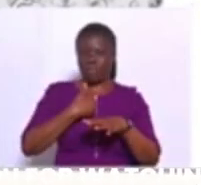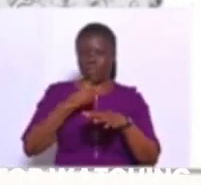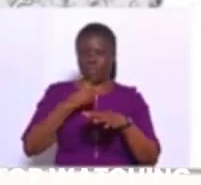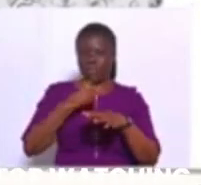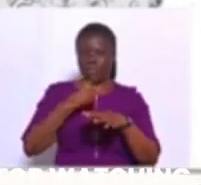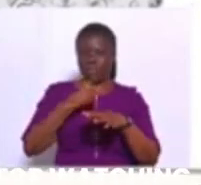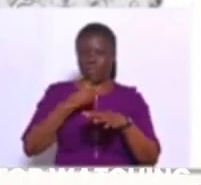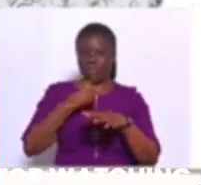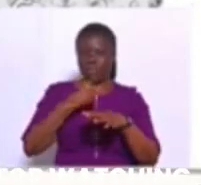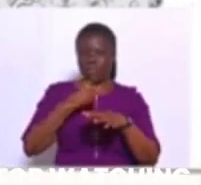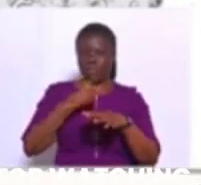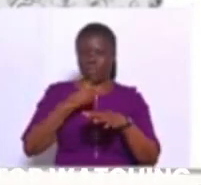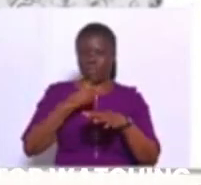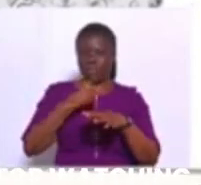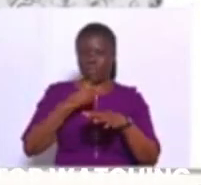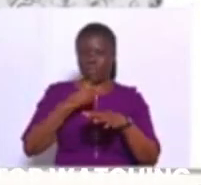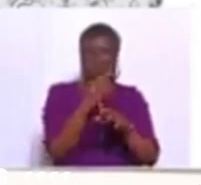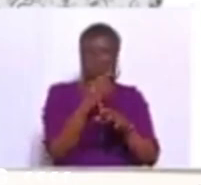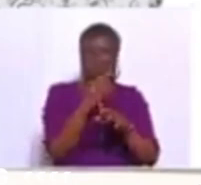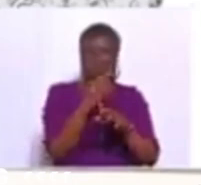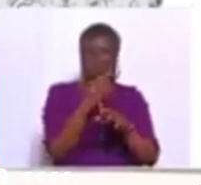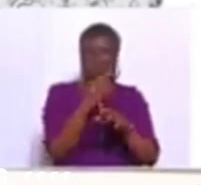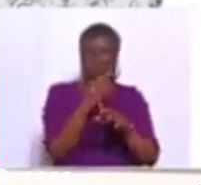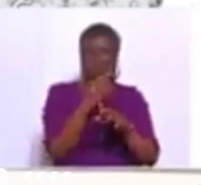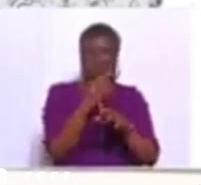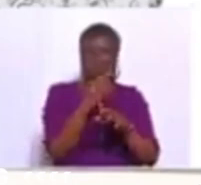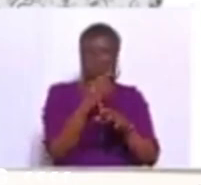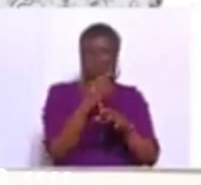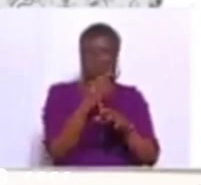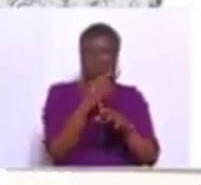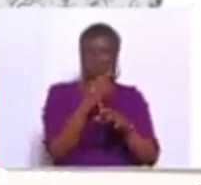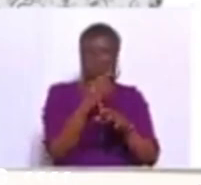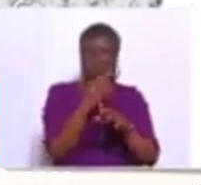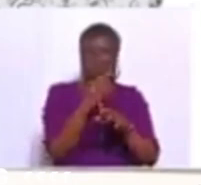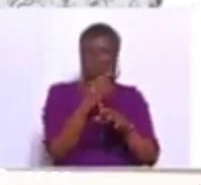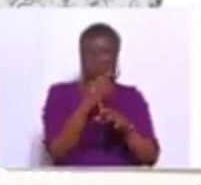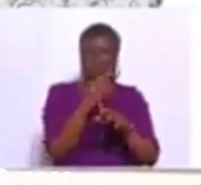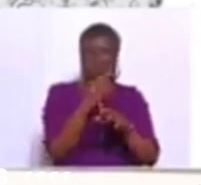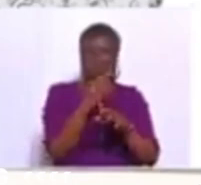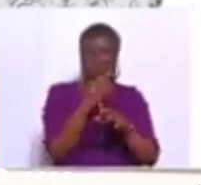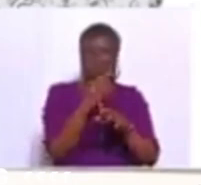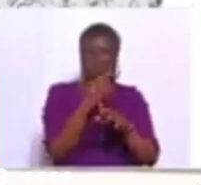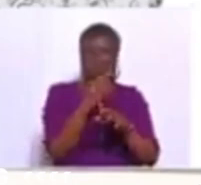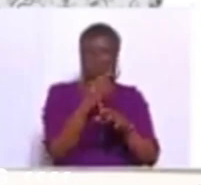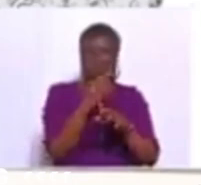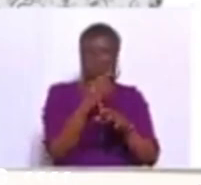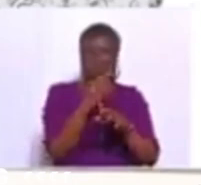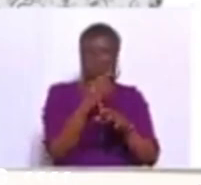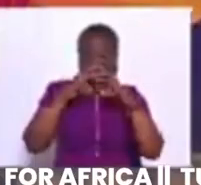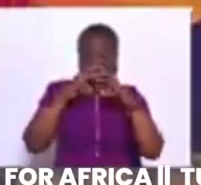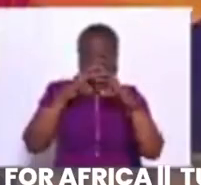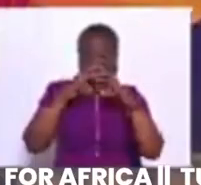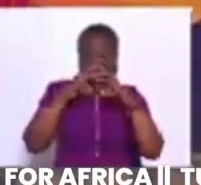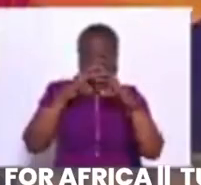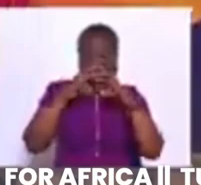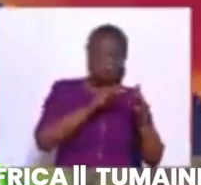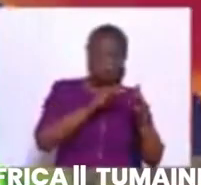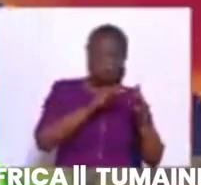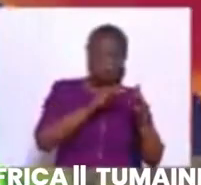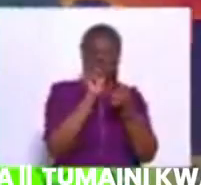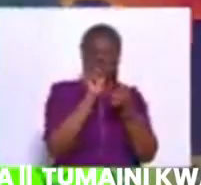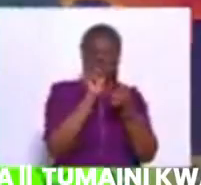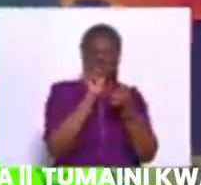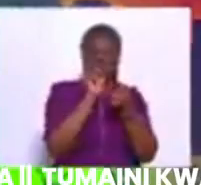1 in 100,000, 1 in 200,000. And they scratched their heads and they said, but what is going on? They did more experiments, more tests, and